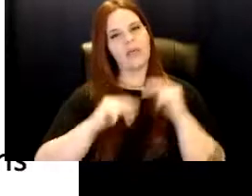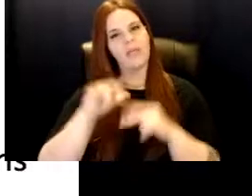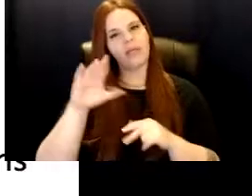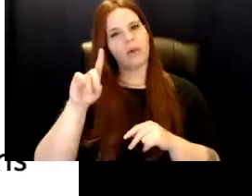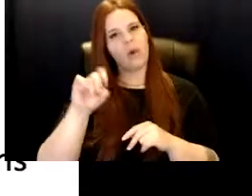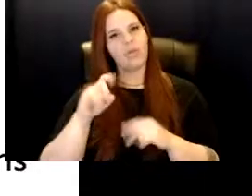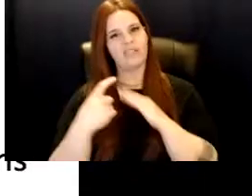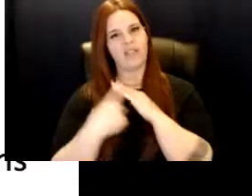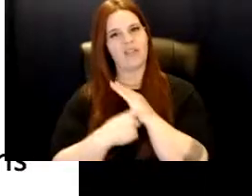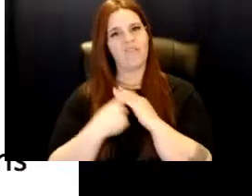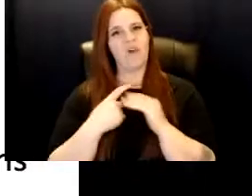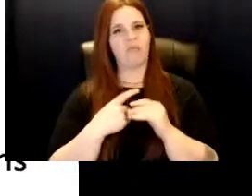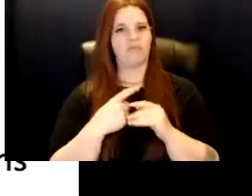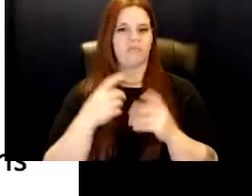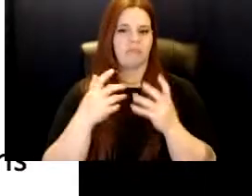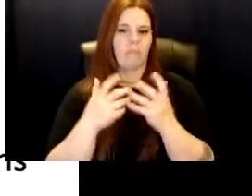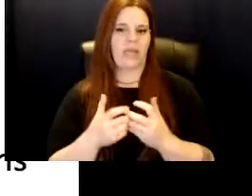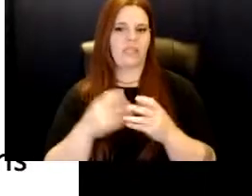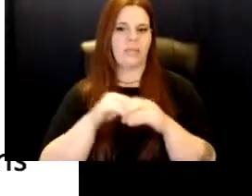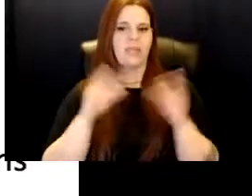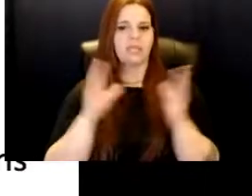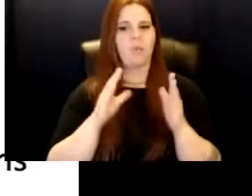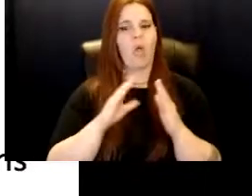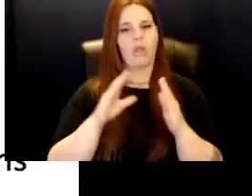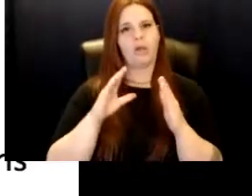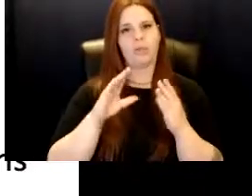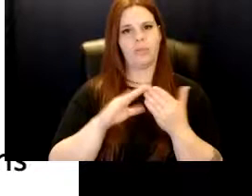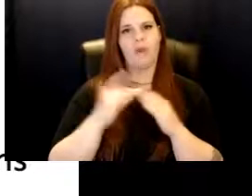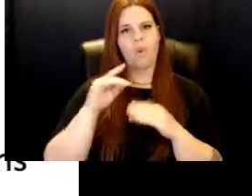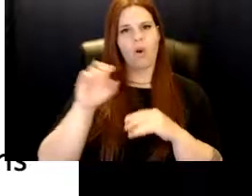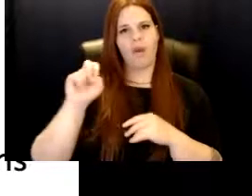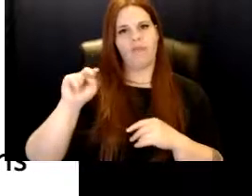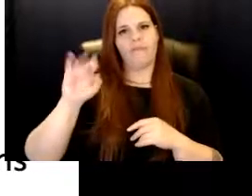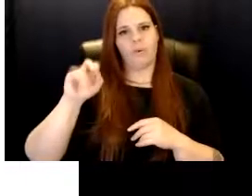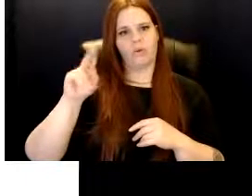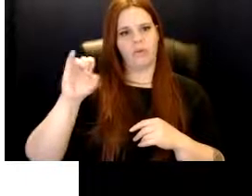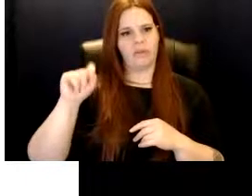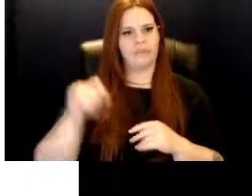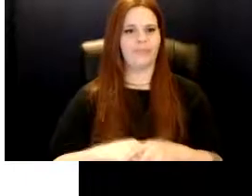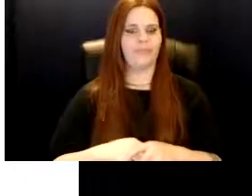default mechanism in a lot of these smaller communities for enforcement. Next slide, please.